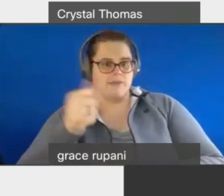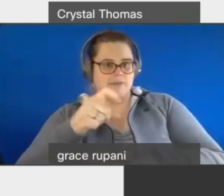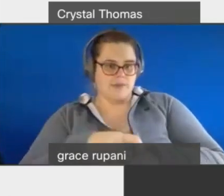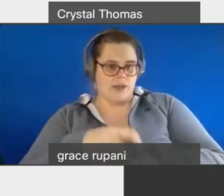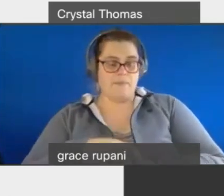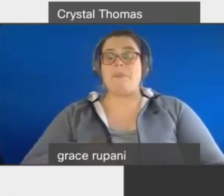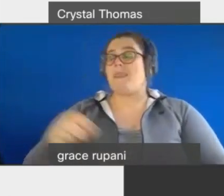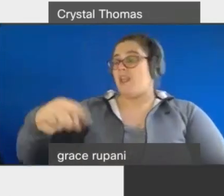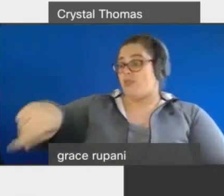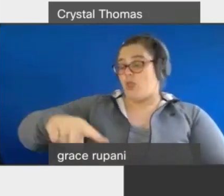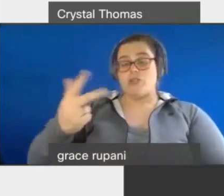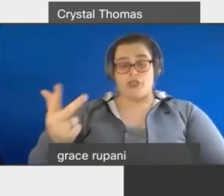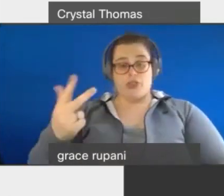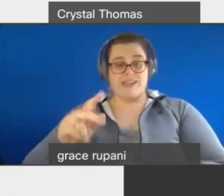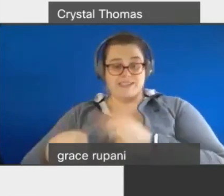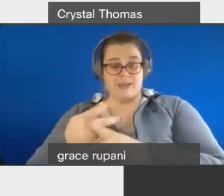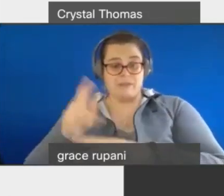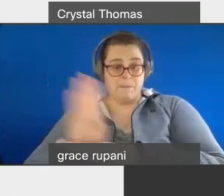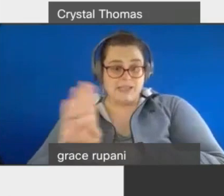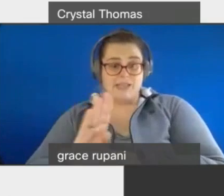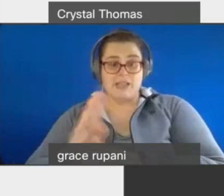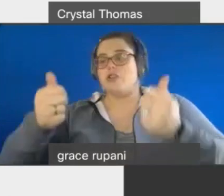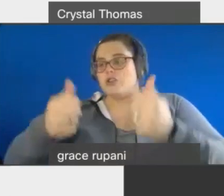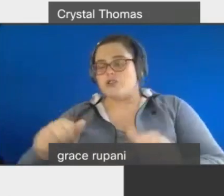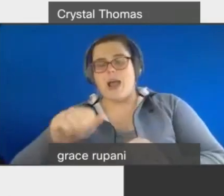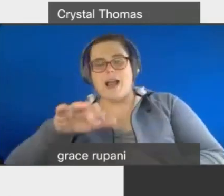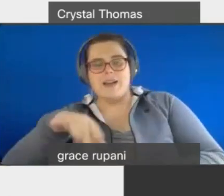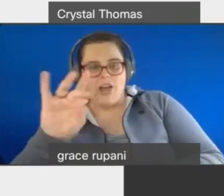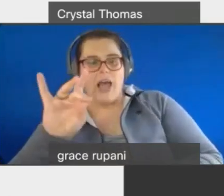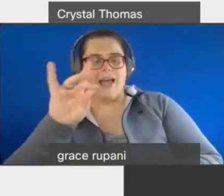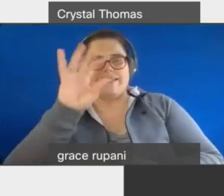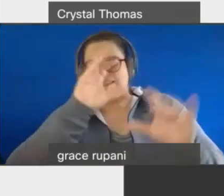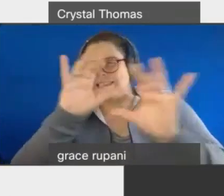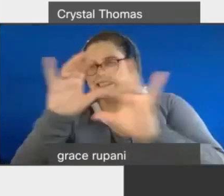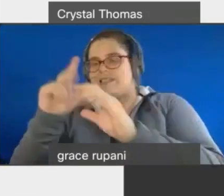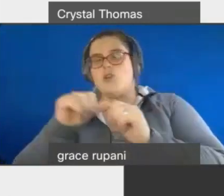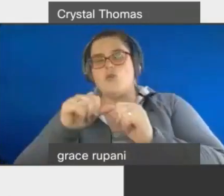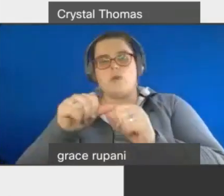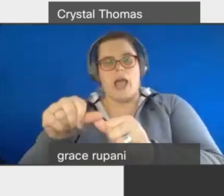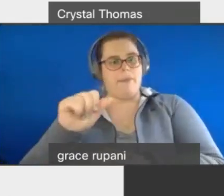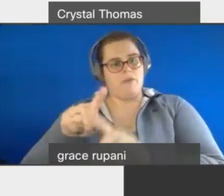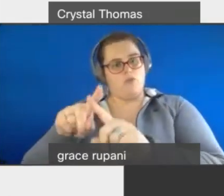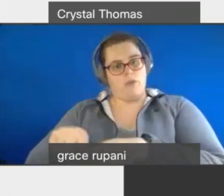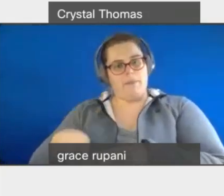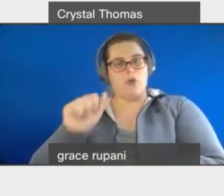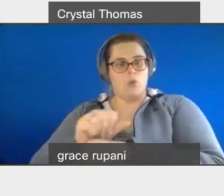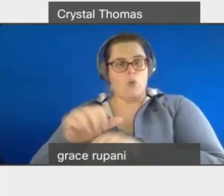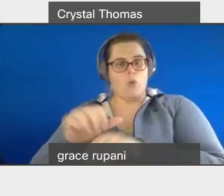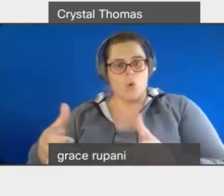to rebound by looking for a reliable workforce that is also dependable. DC relies heavily on